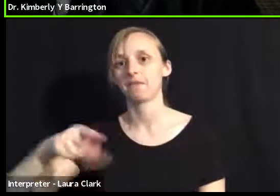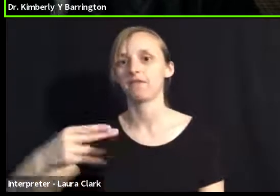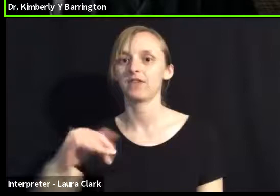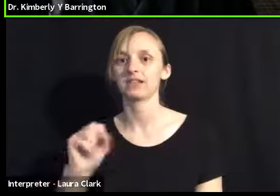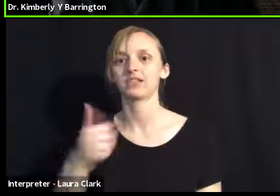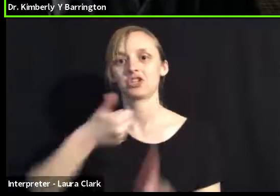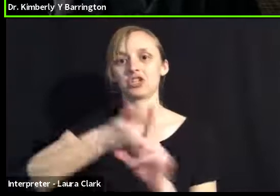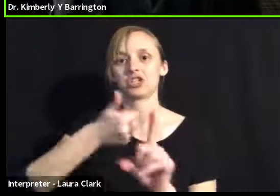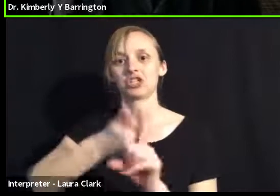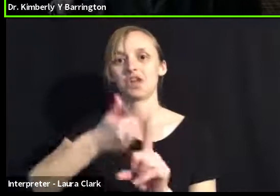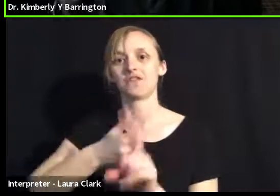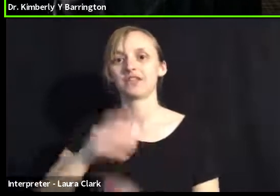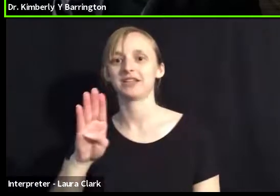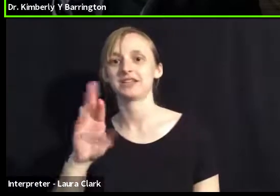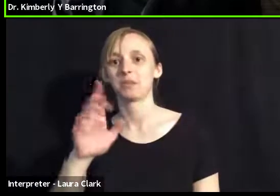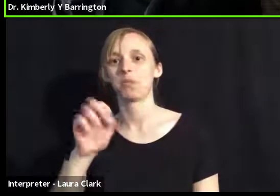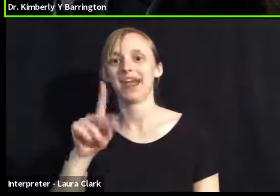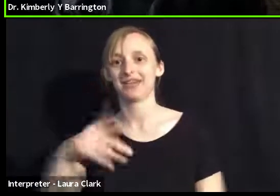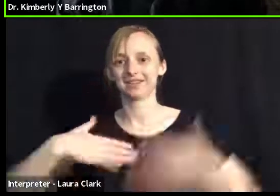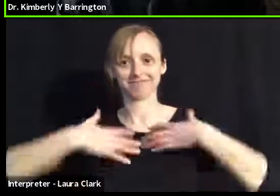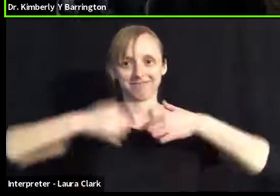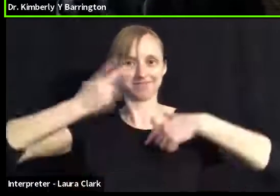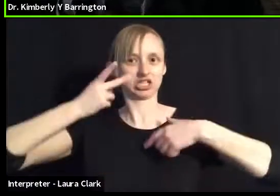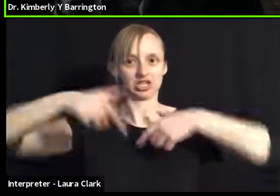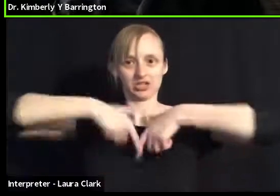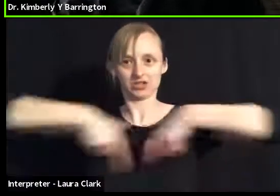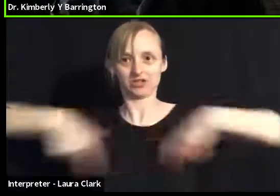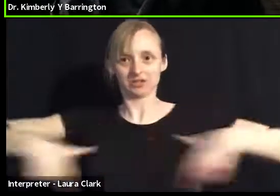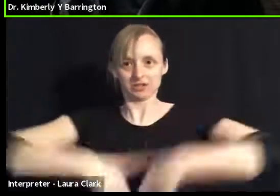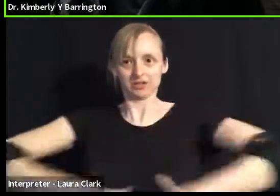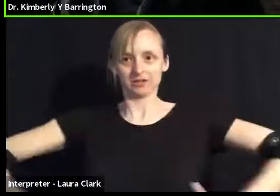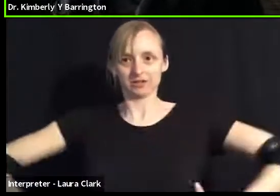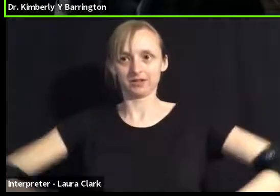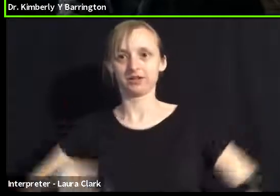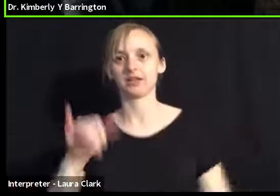Yes, amen. We are with Miss